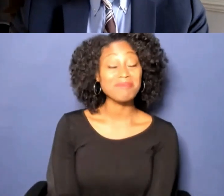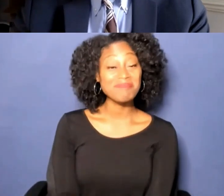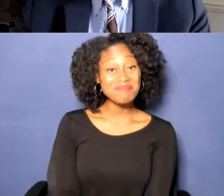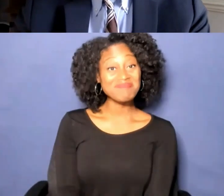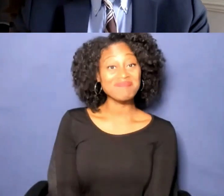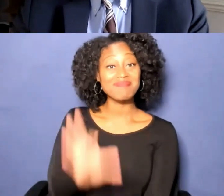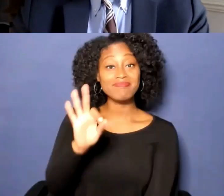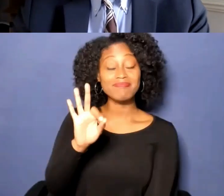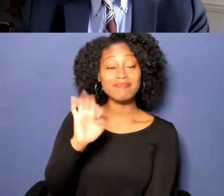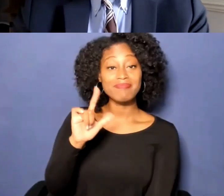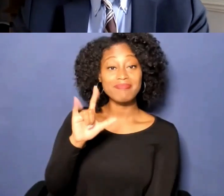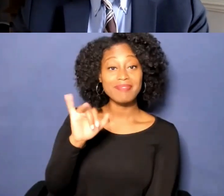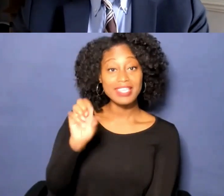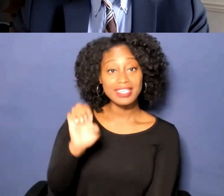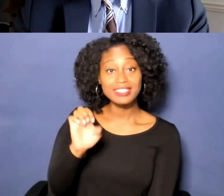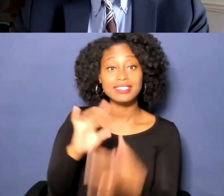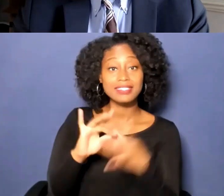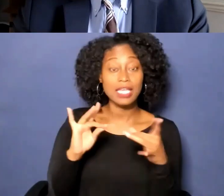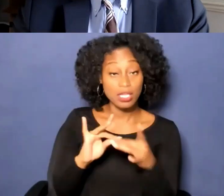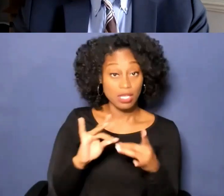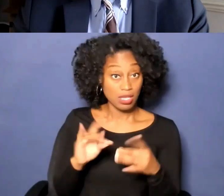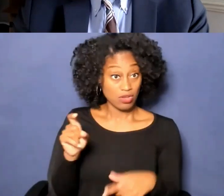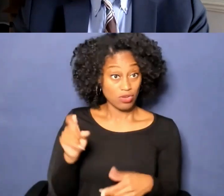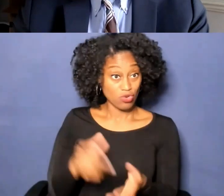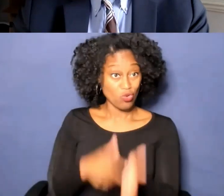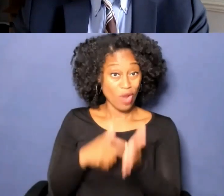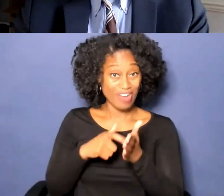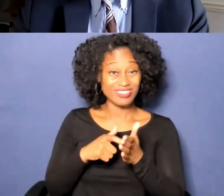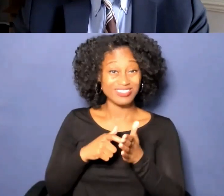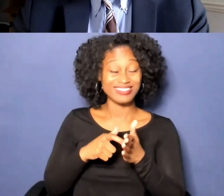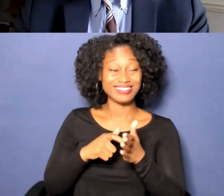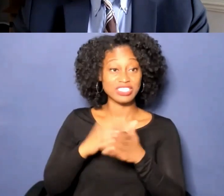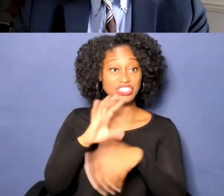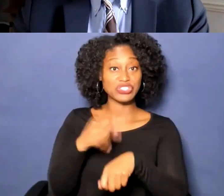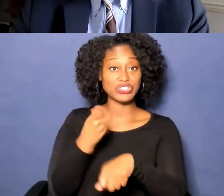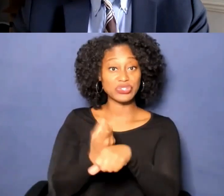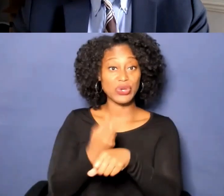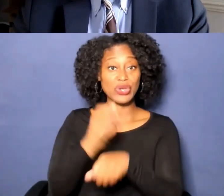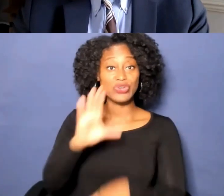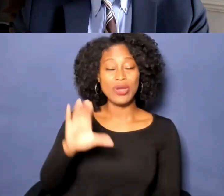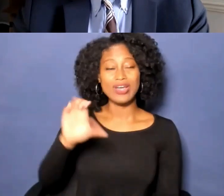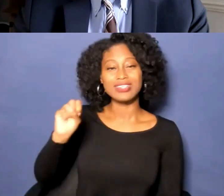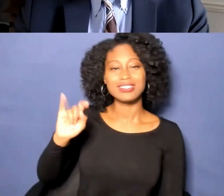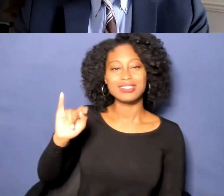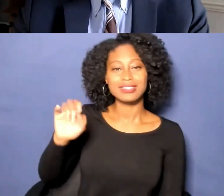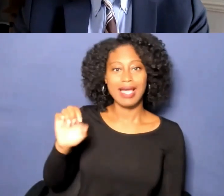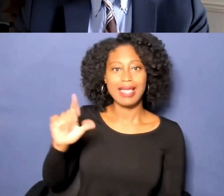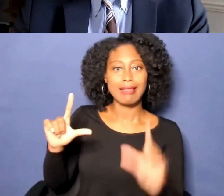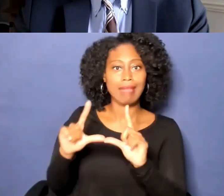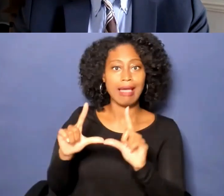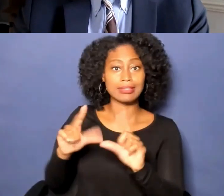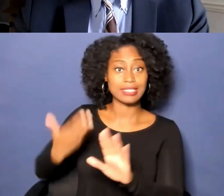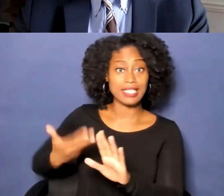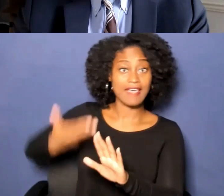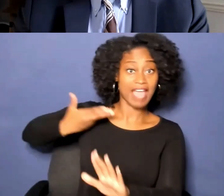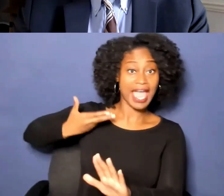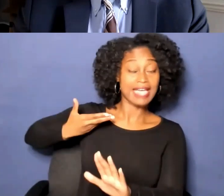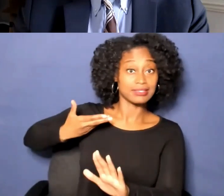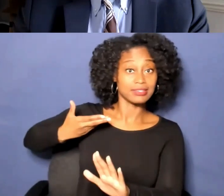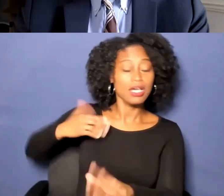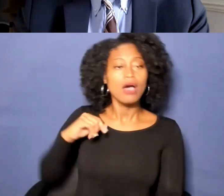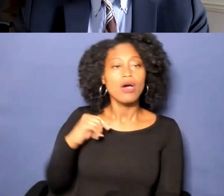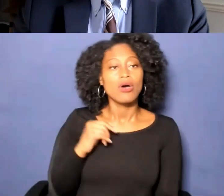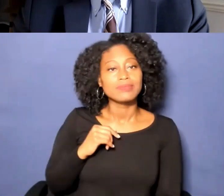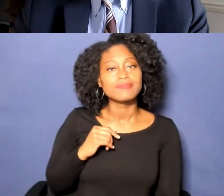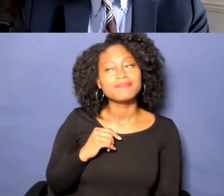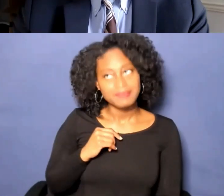There was a question about whether you have to secure your site license in advance. What you certainly need to do,